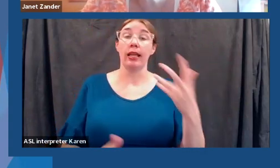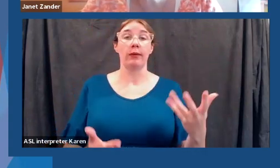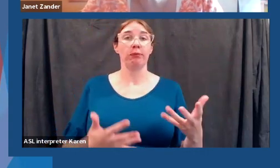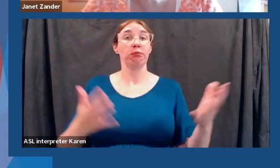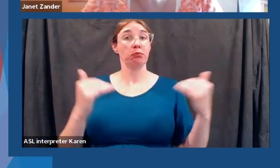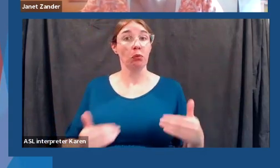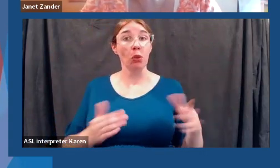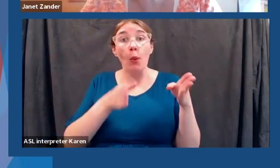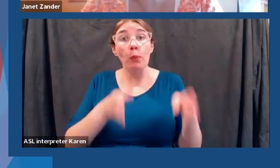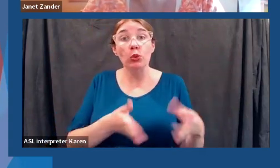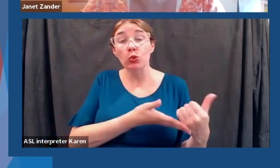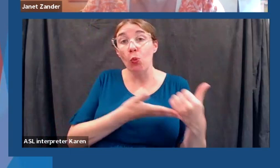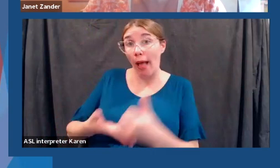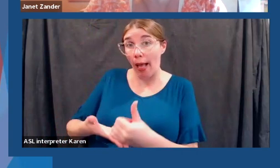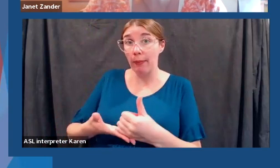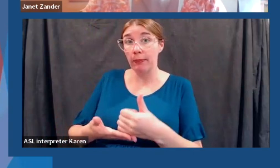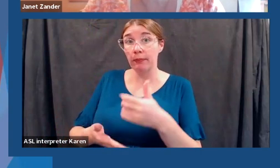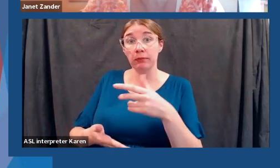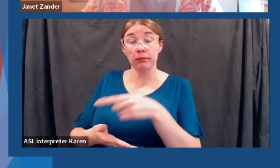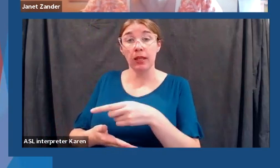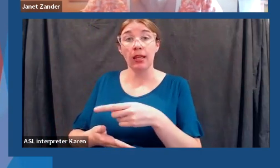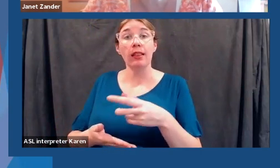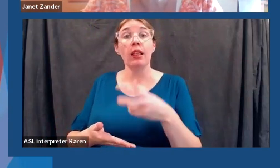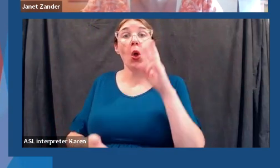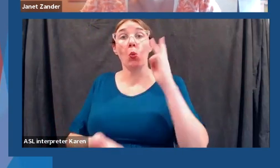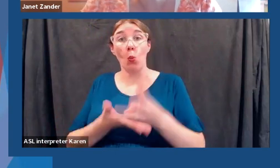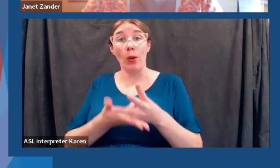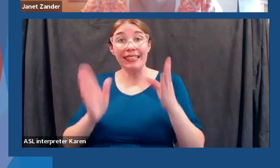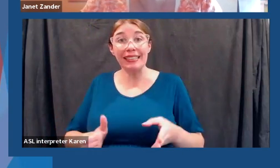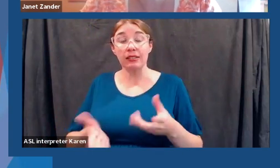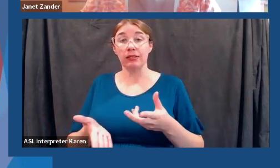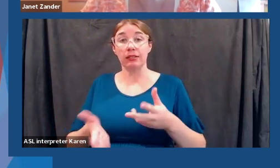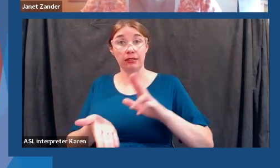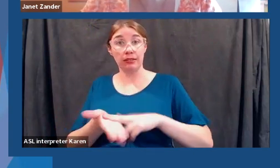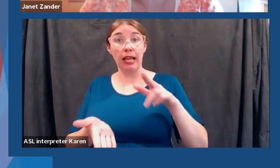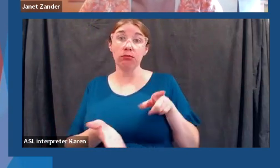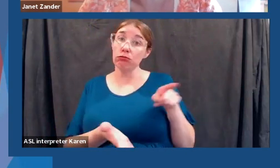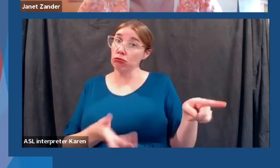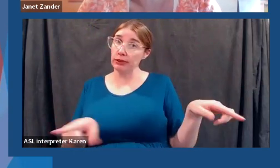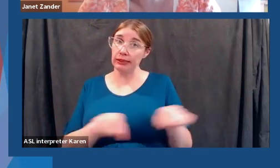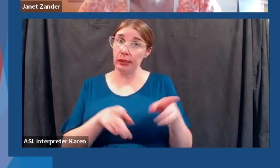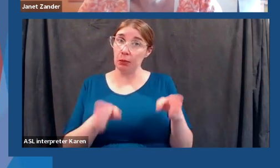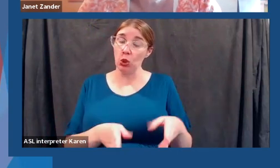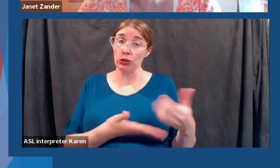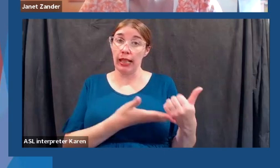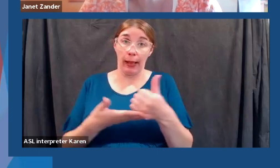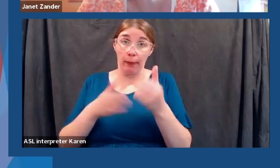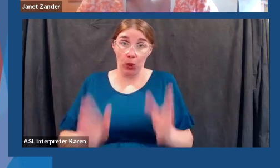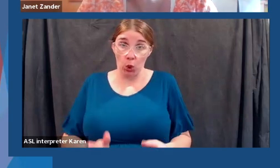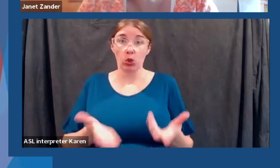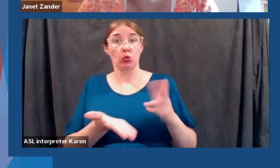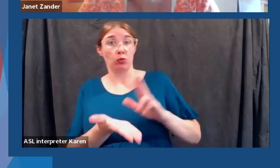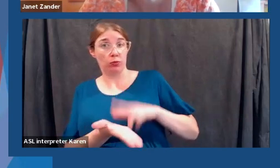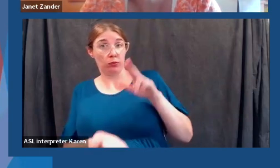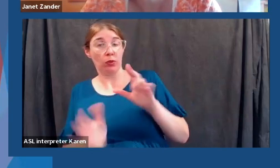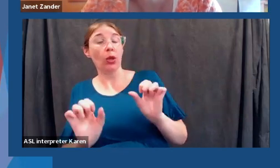there's a place for the witness to sign. That could be one and the same person. It doesn't need to be, but it certainly could be the same